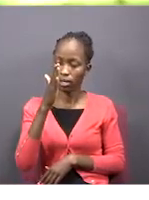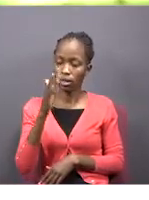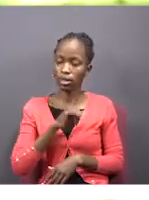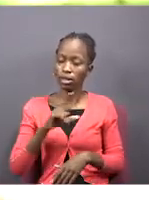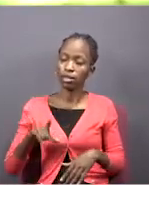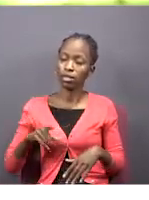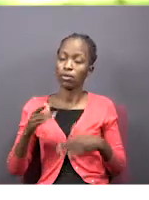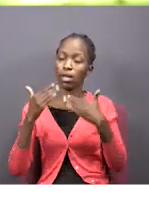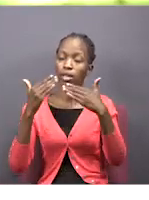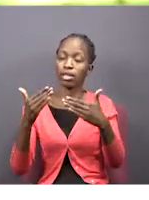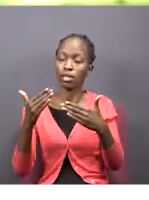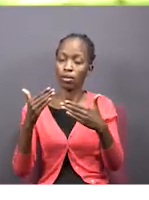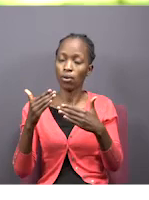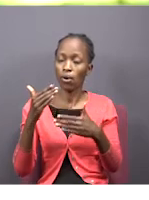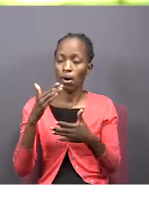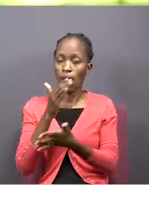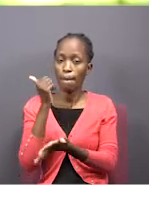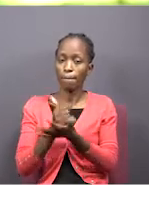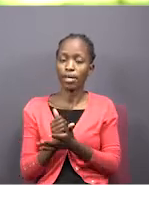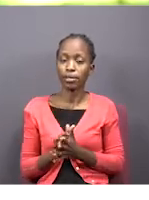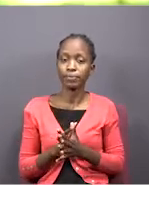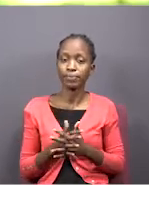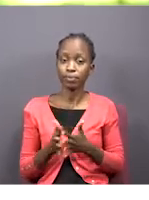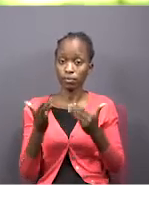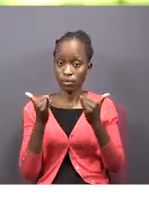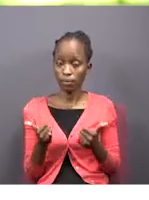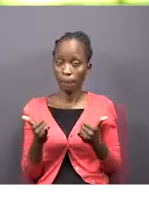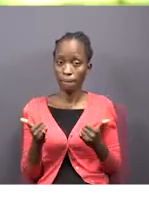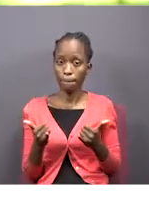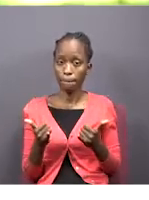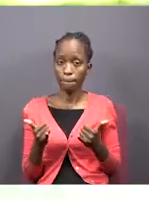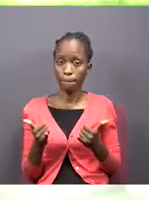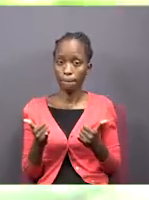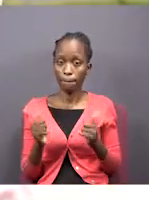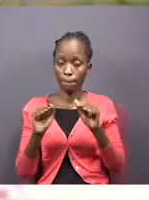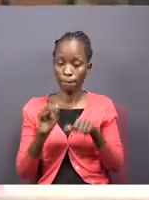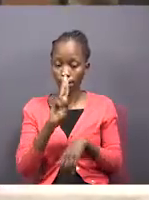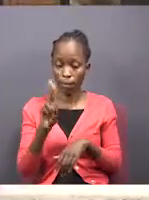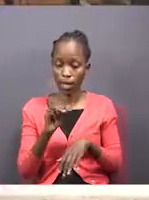use the paybill number down below. Thank you so much for giving, and God bless you.